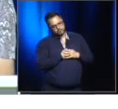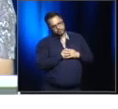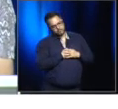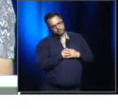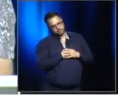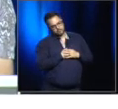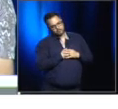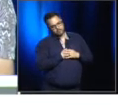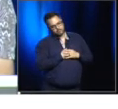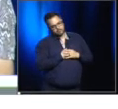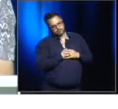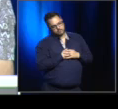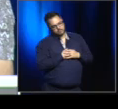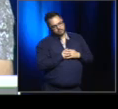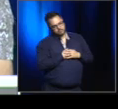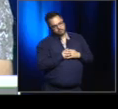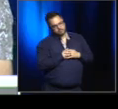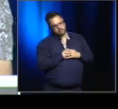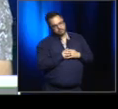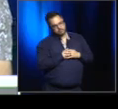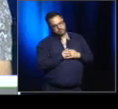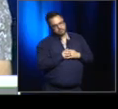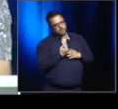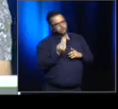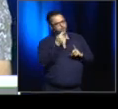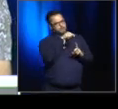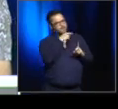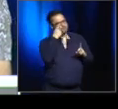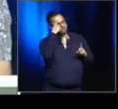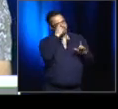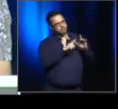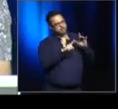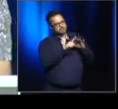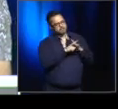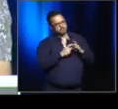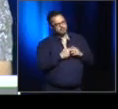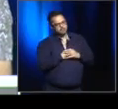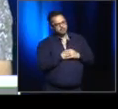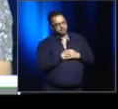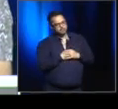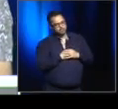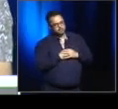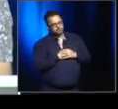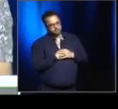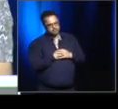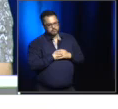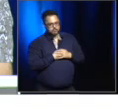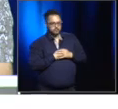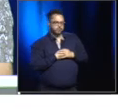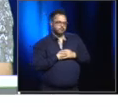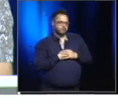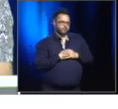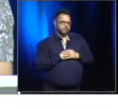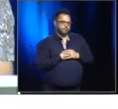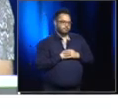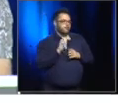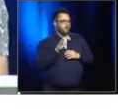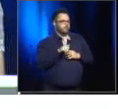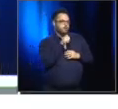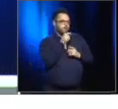So despite that, I'm just going to quickly go back to that wonderful little colour picture. Oh, it's not going to do it for me. Oh